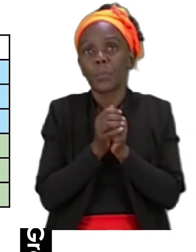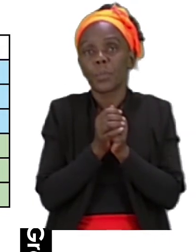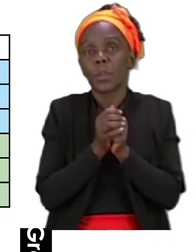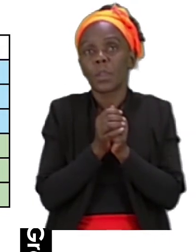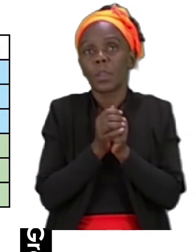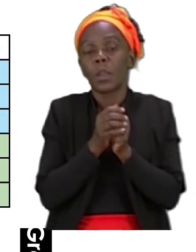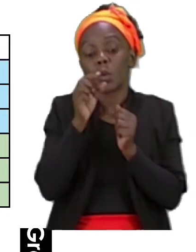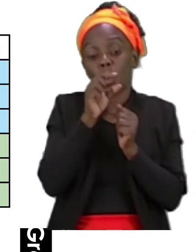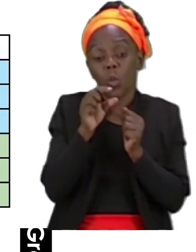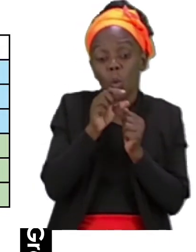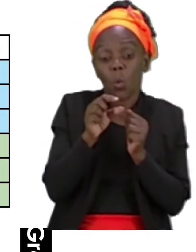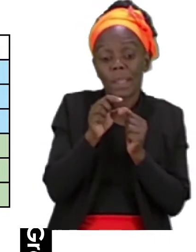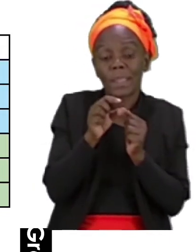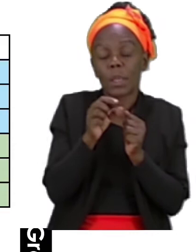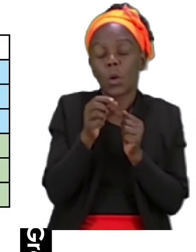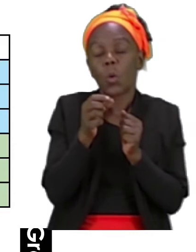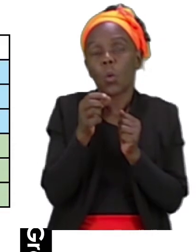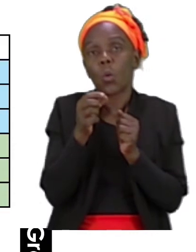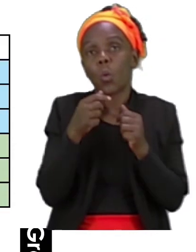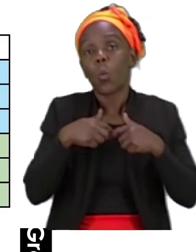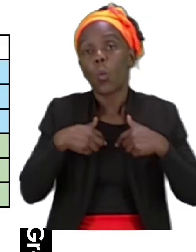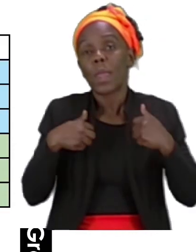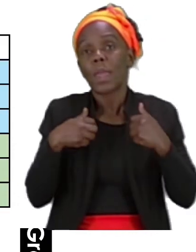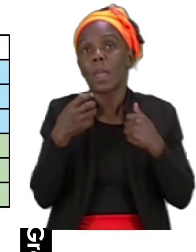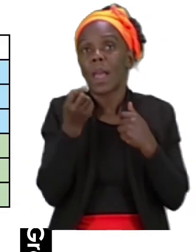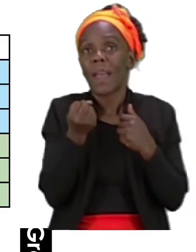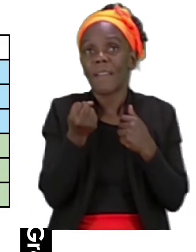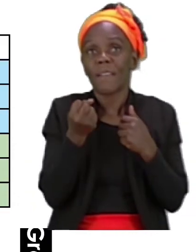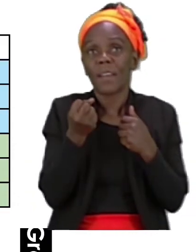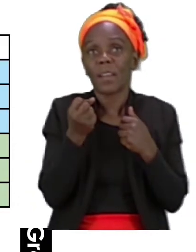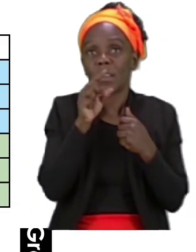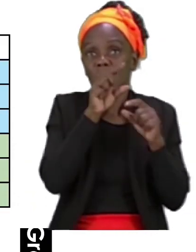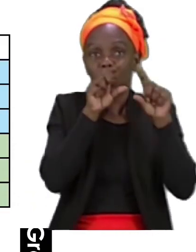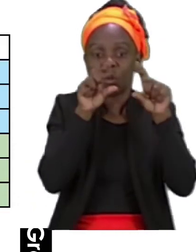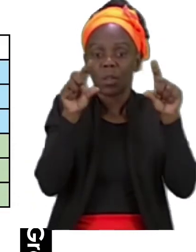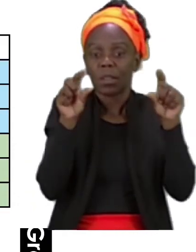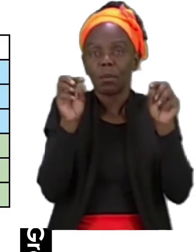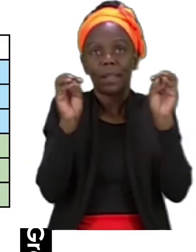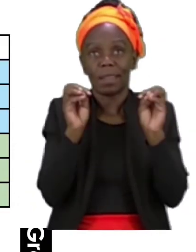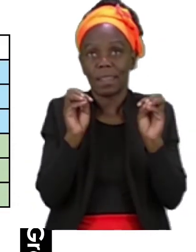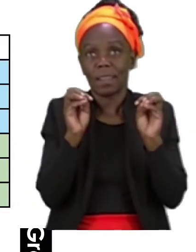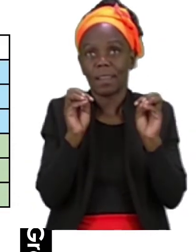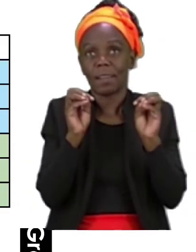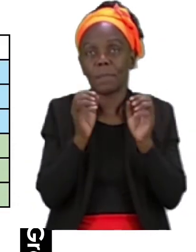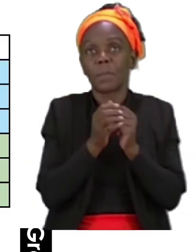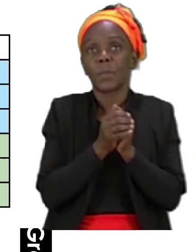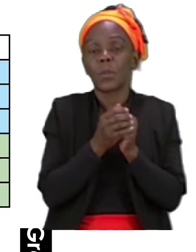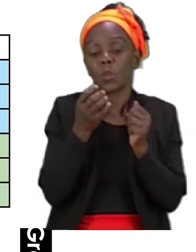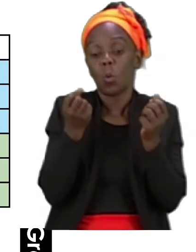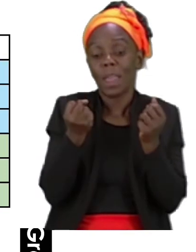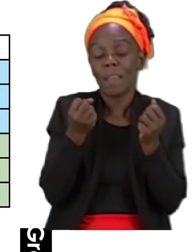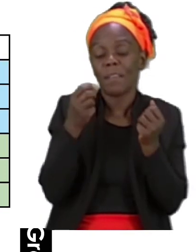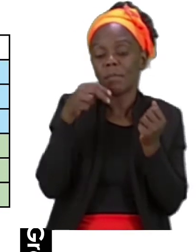we, but the one that is very close to the word we is us. So we can